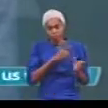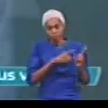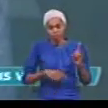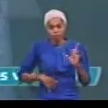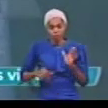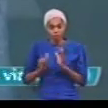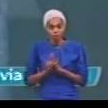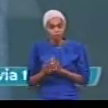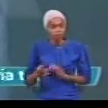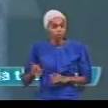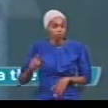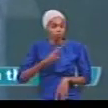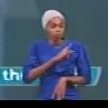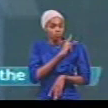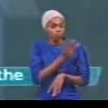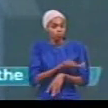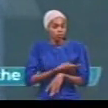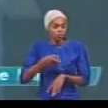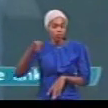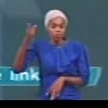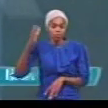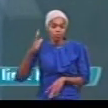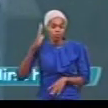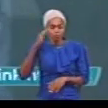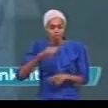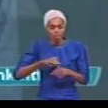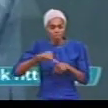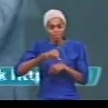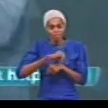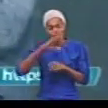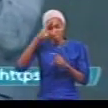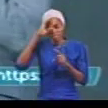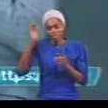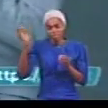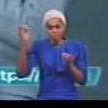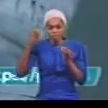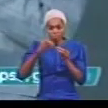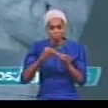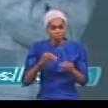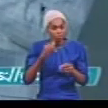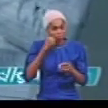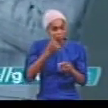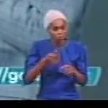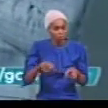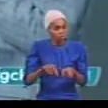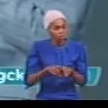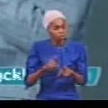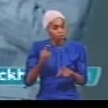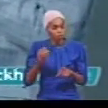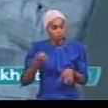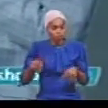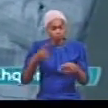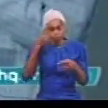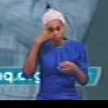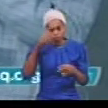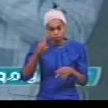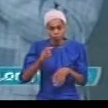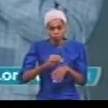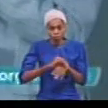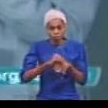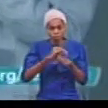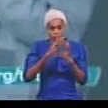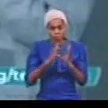will anoint him the more. Tomorrow morning, as we go for the ministers, church workers, and professional